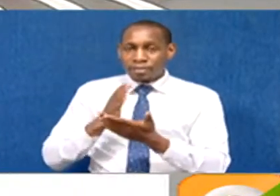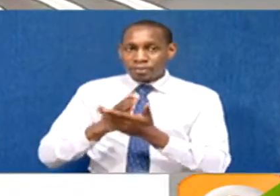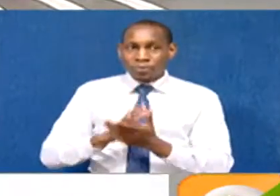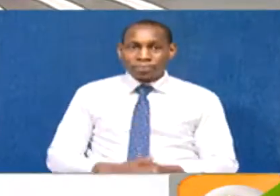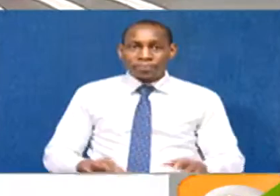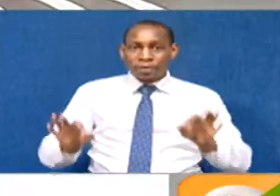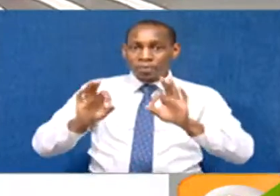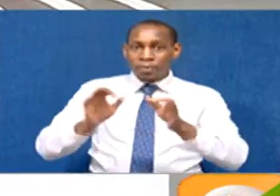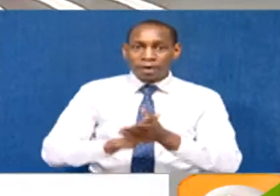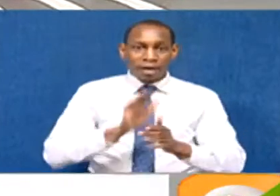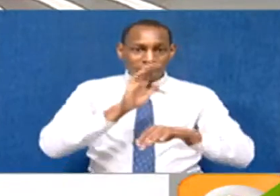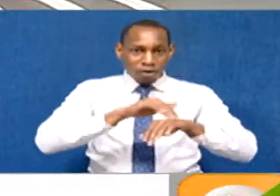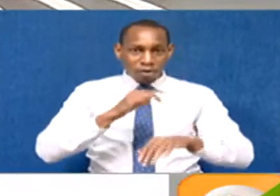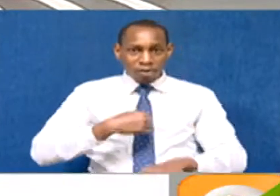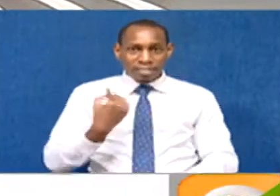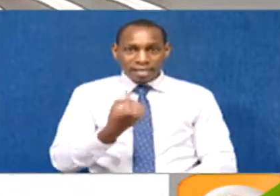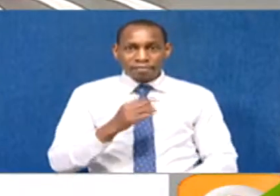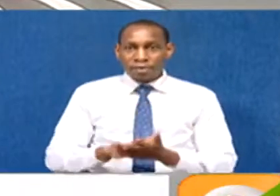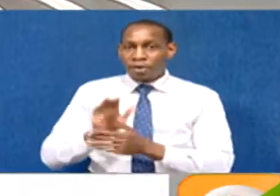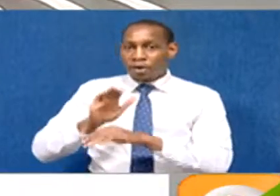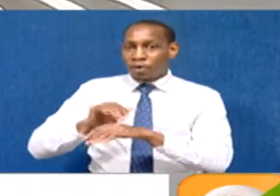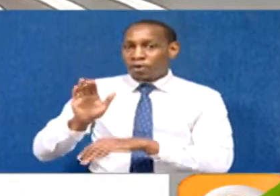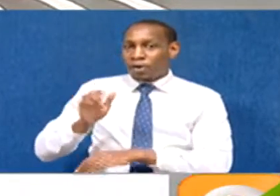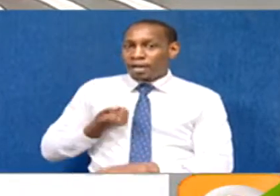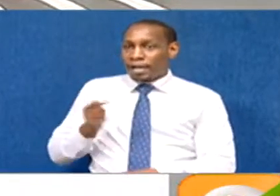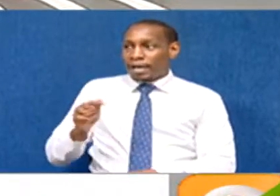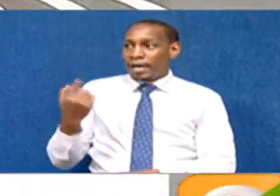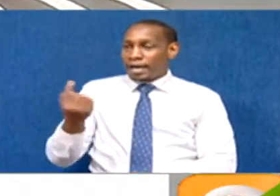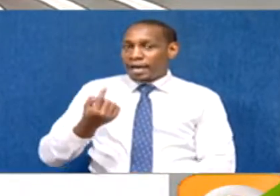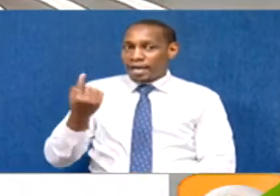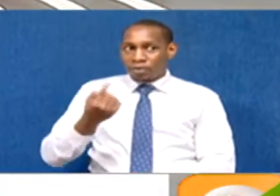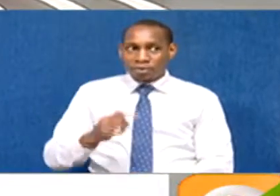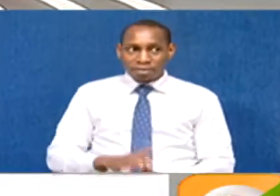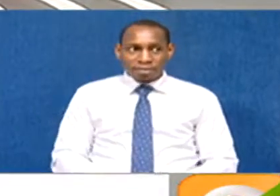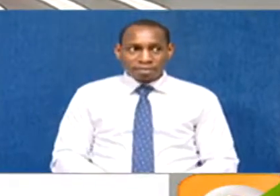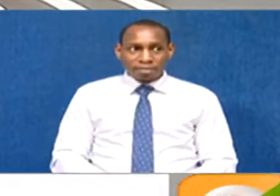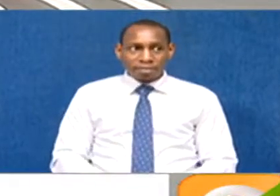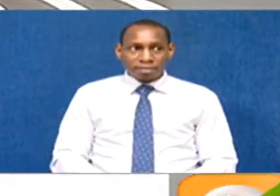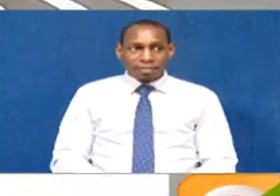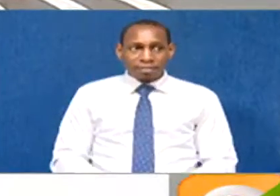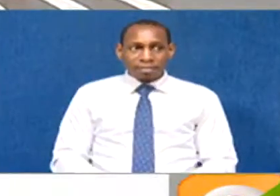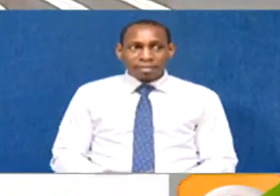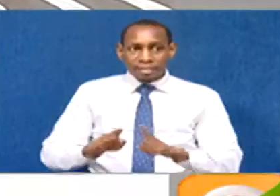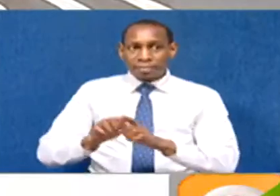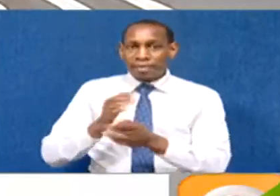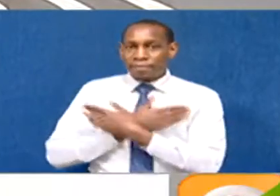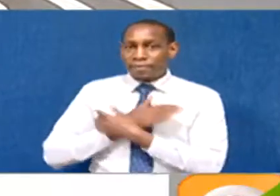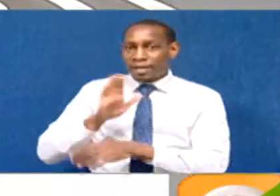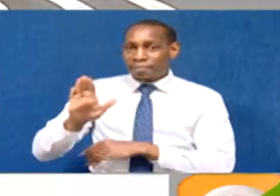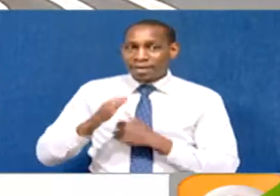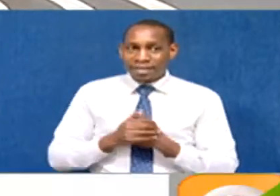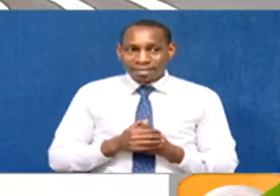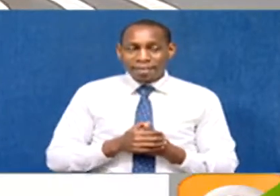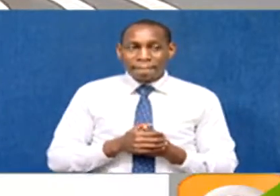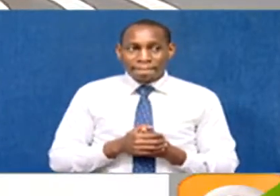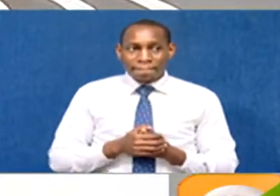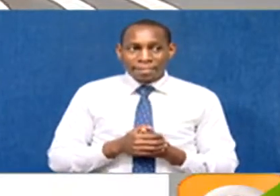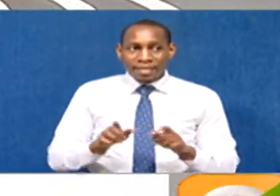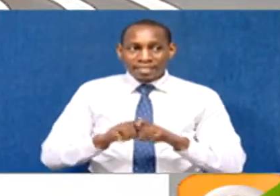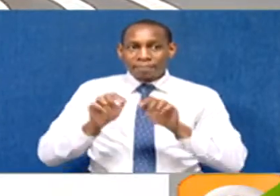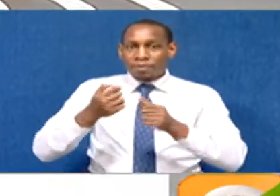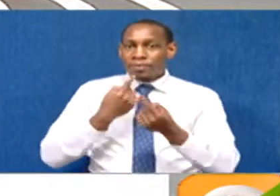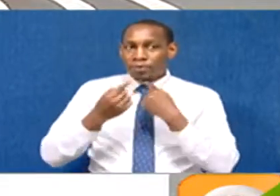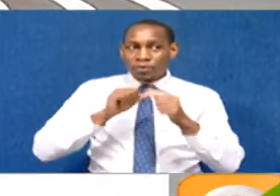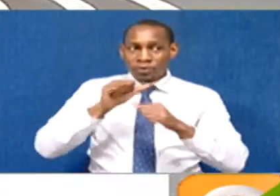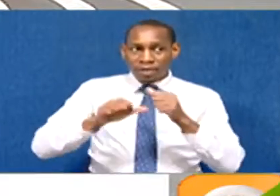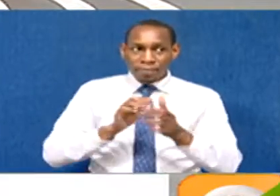Yeah. Wow. Call me alone. Call her alone. The way you do that, friend of yours, eh? Then we can